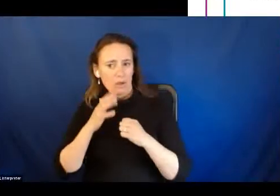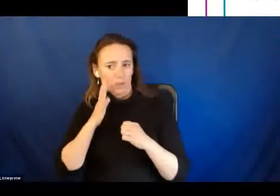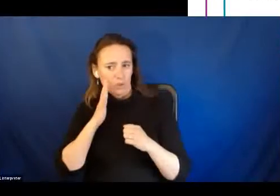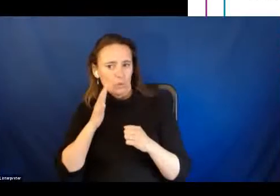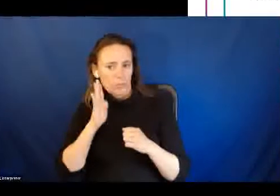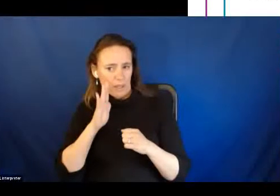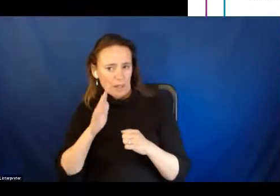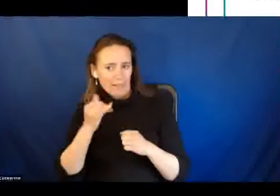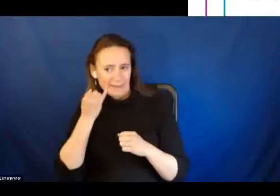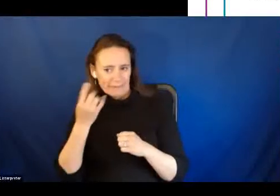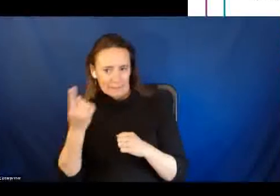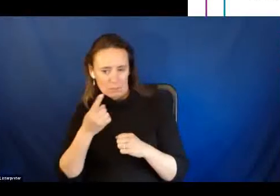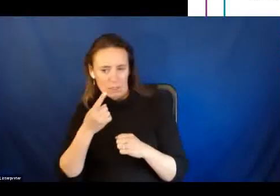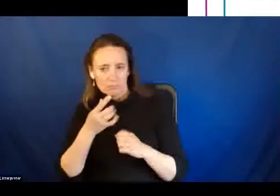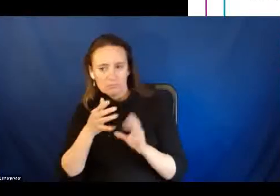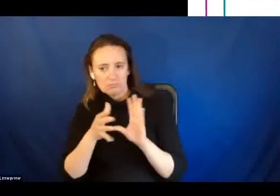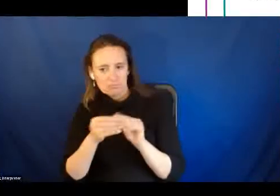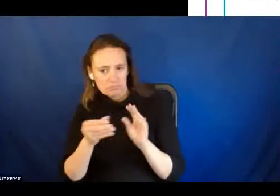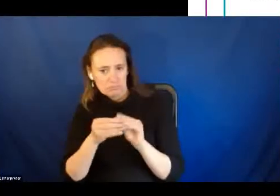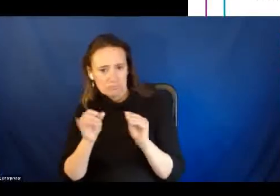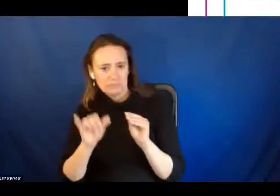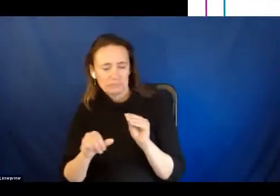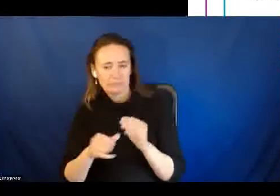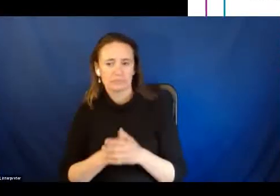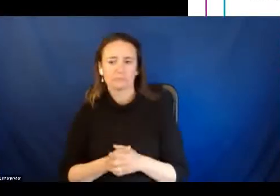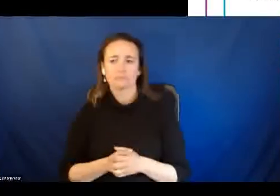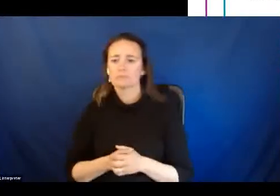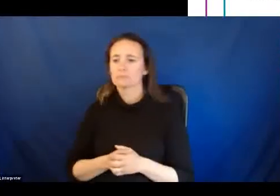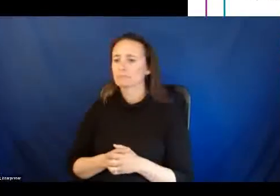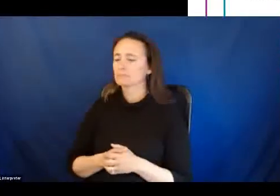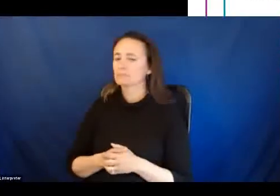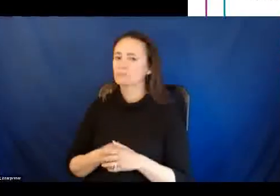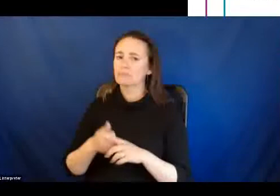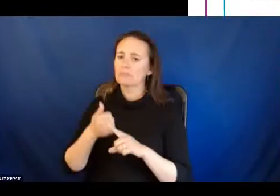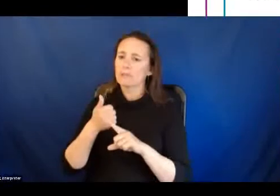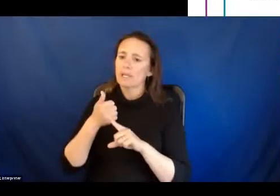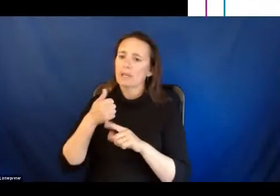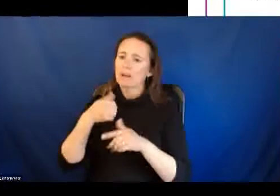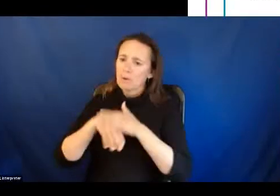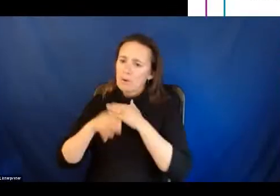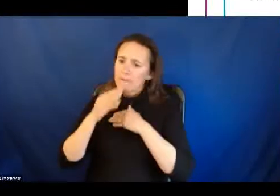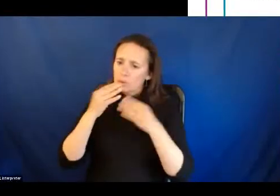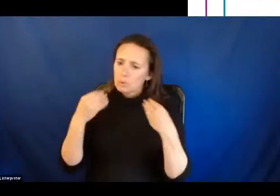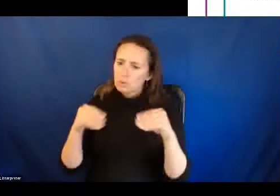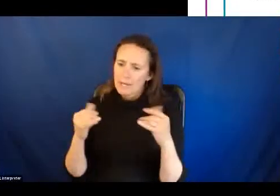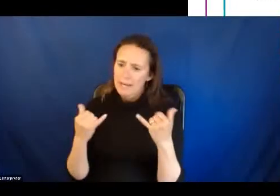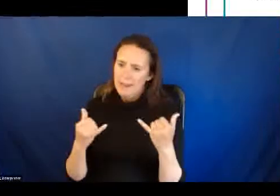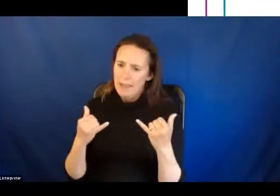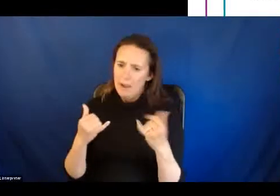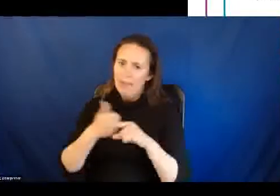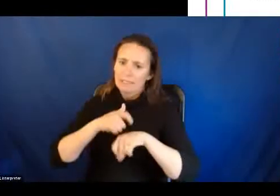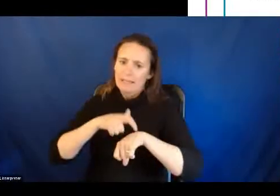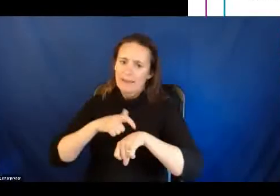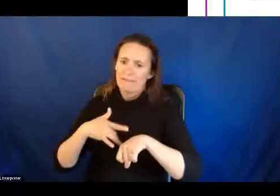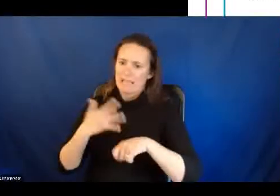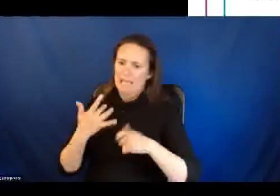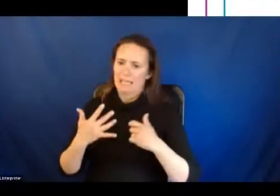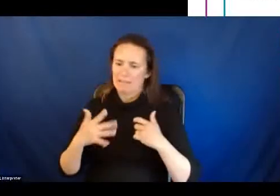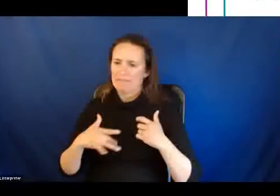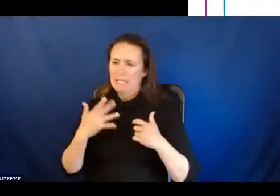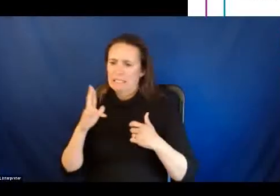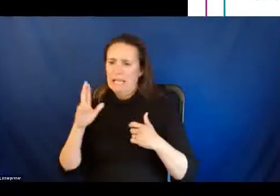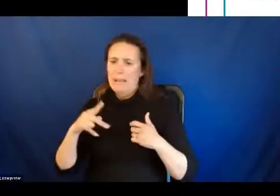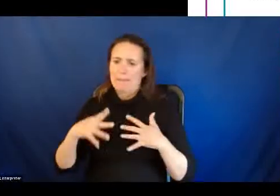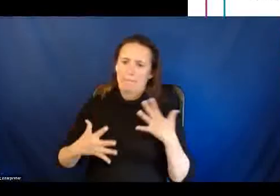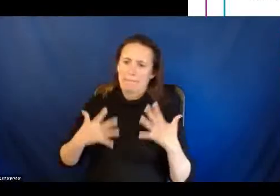you. Every time I go to the grocery store now, I find myself being felt up all over again. I know they're